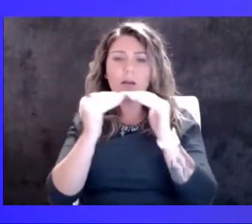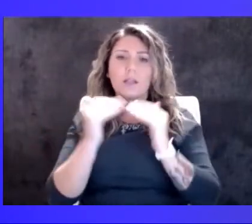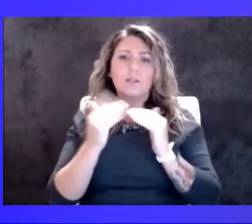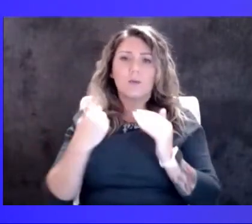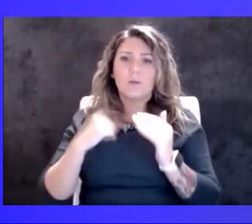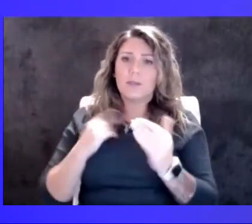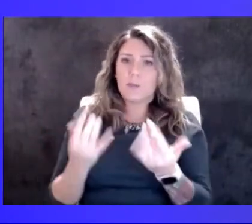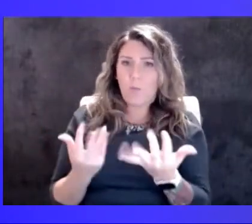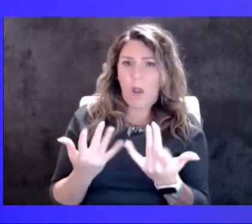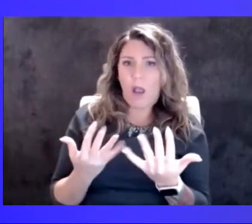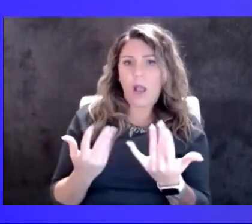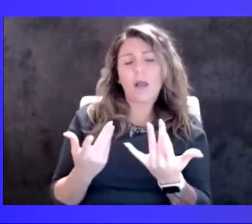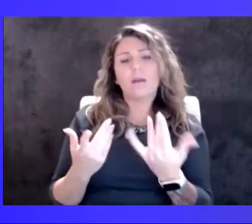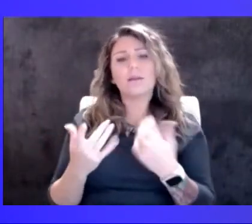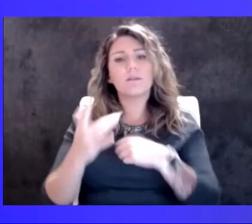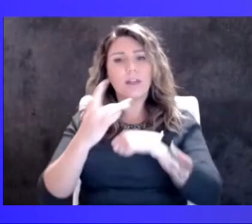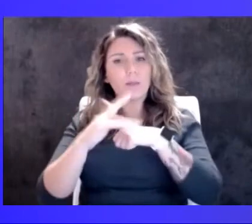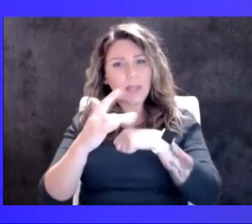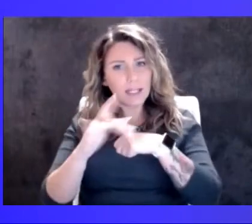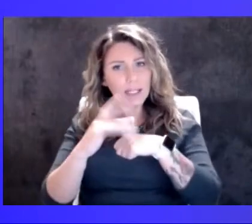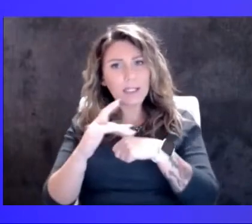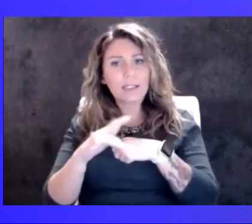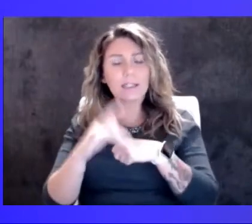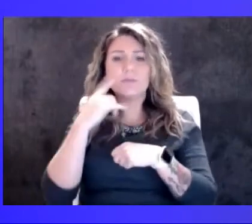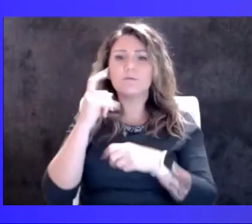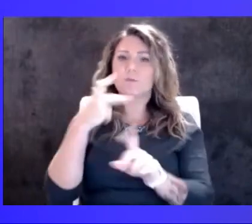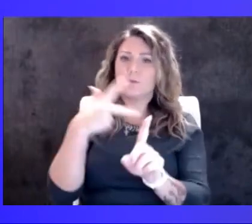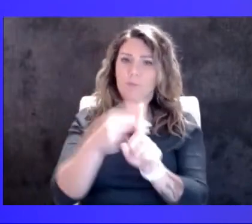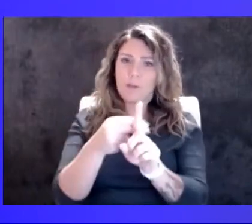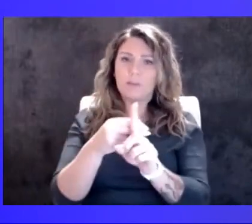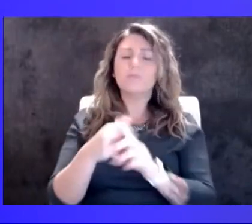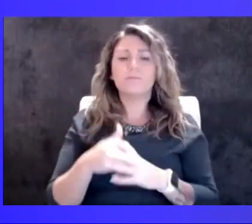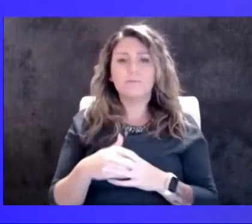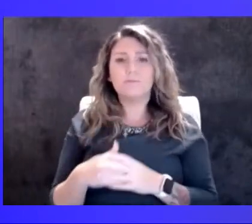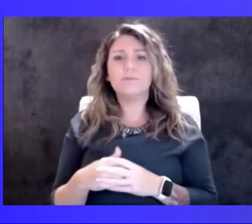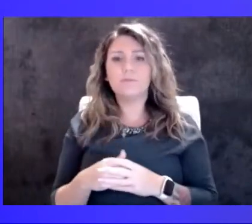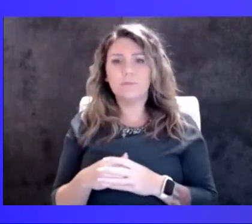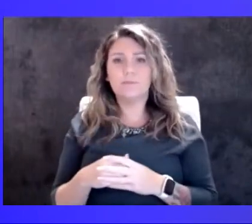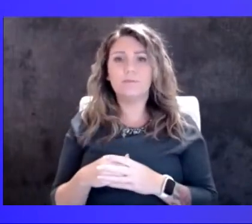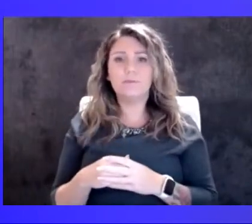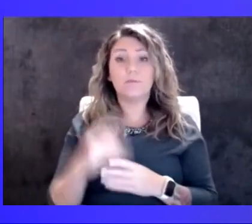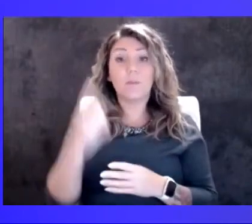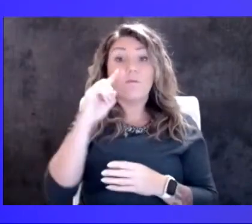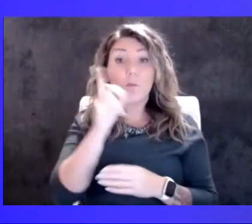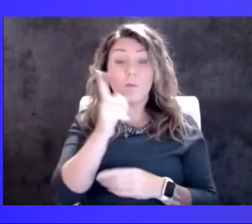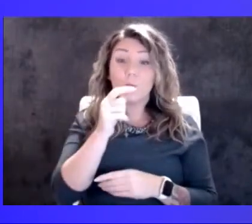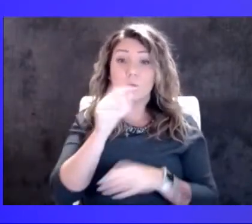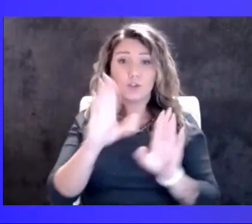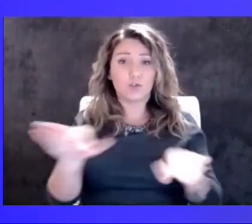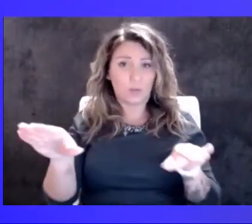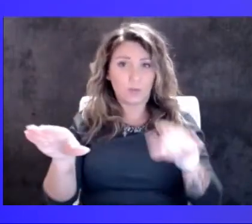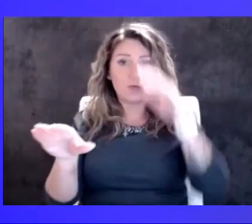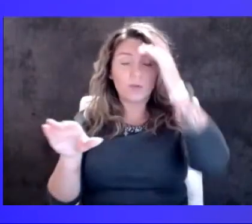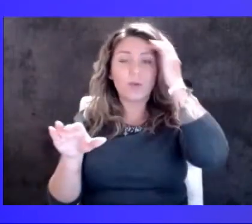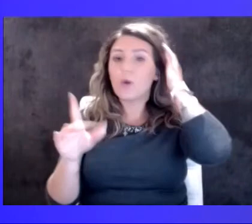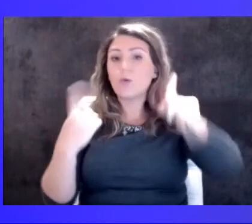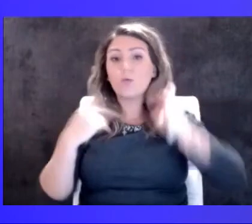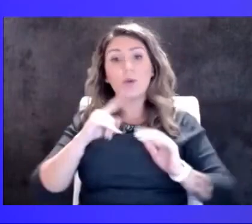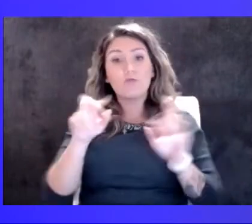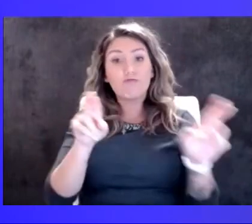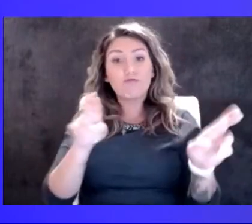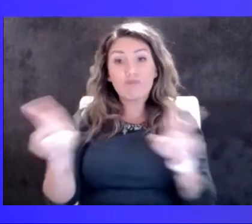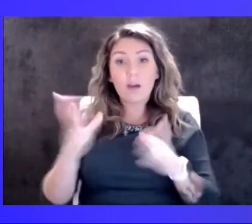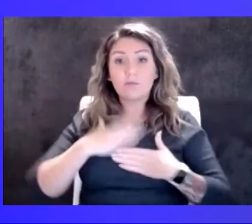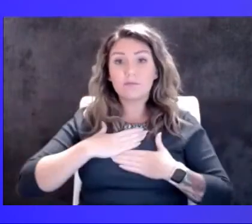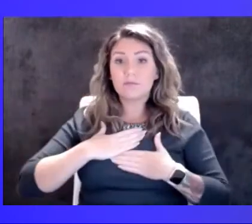the availability of a vaccination for children. So we are, getting ready and willing to